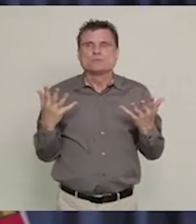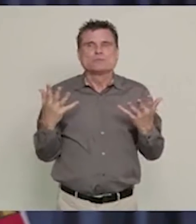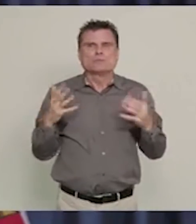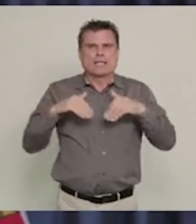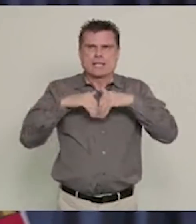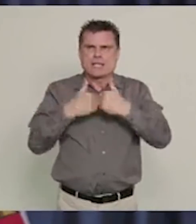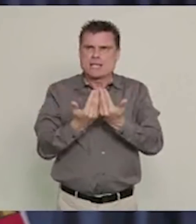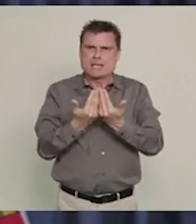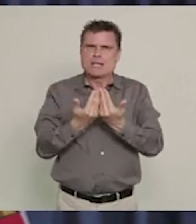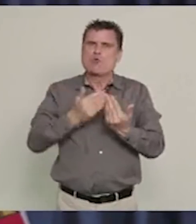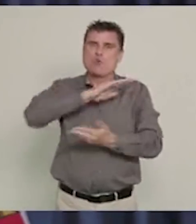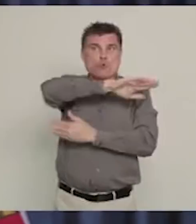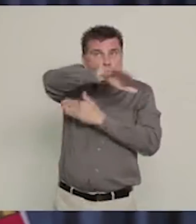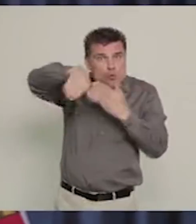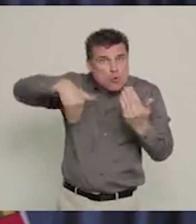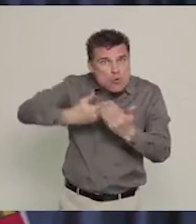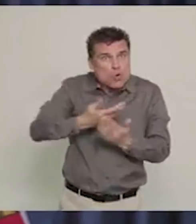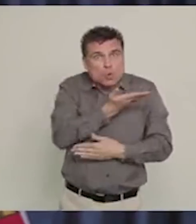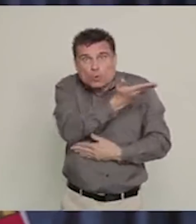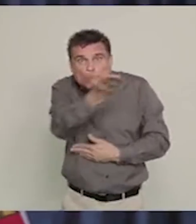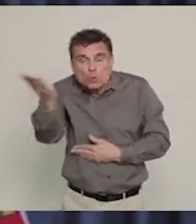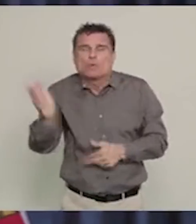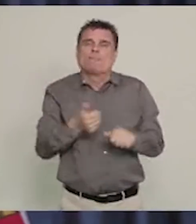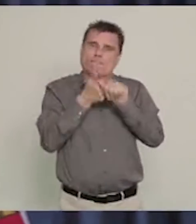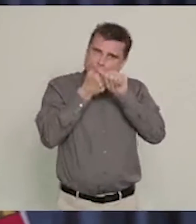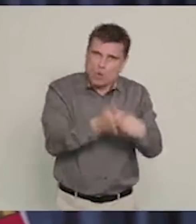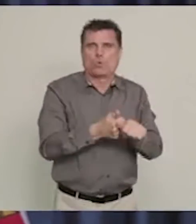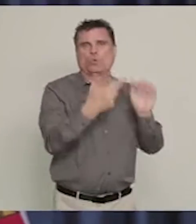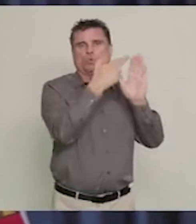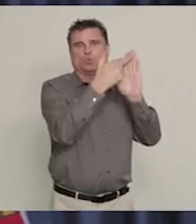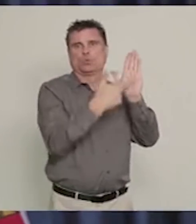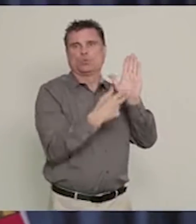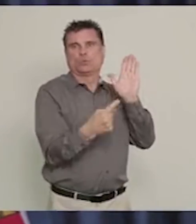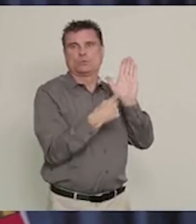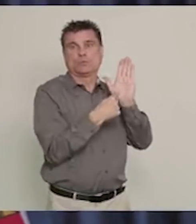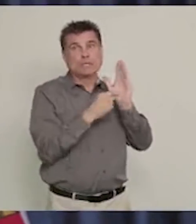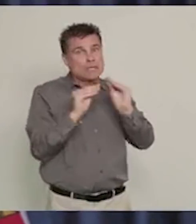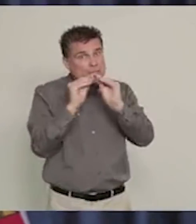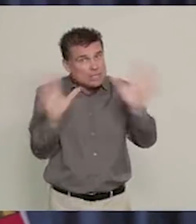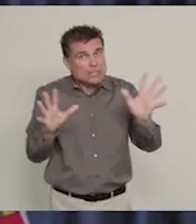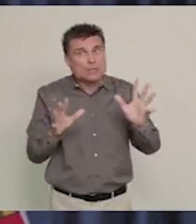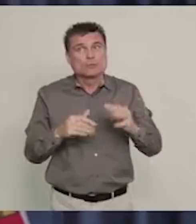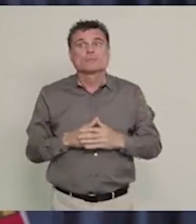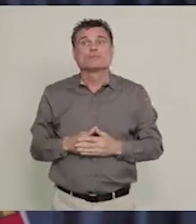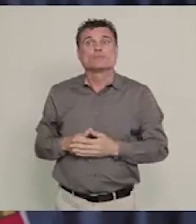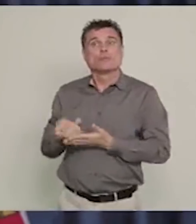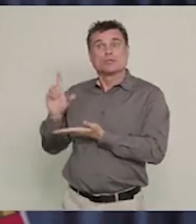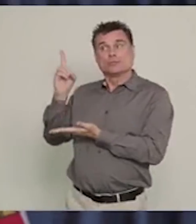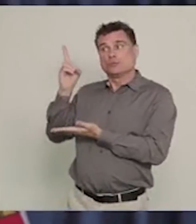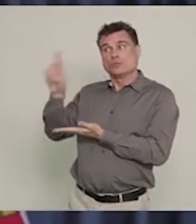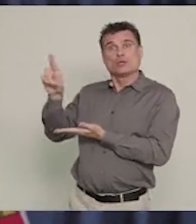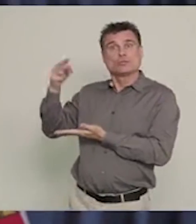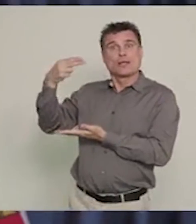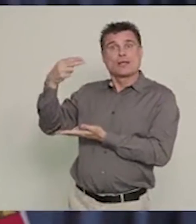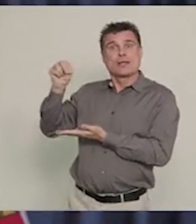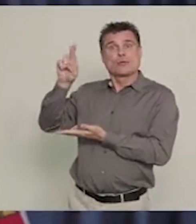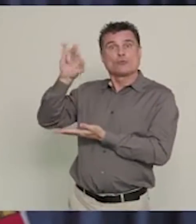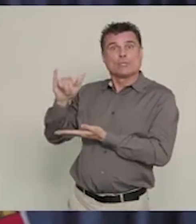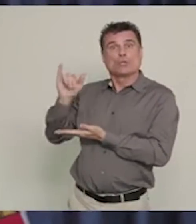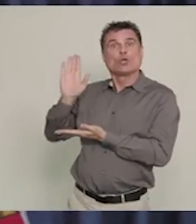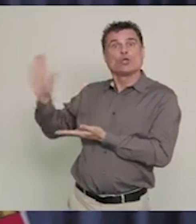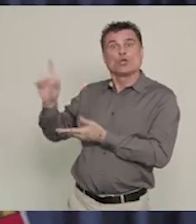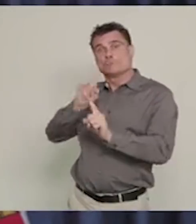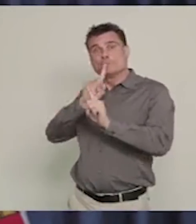just said a moment ago, Dr. Henry's orders are not suggestions or good advice, they are